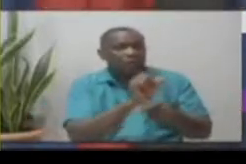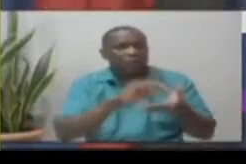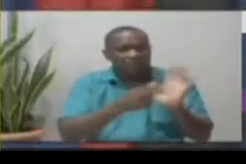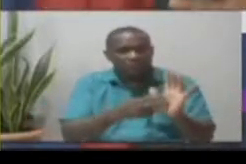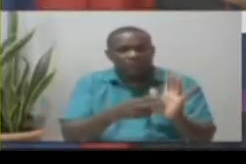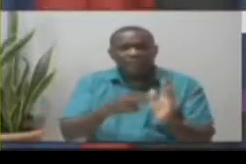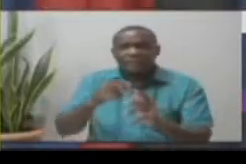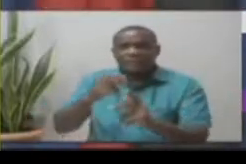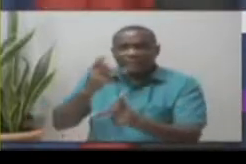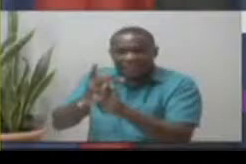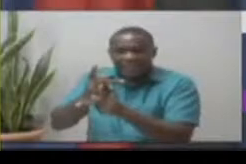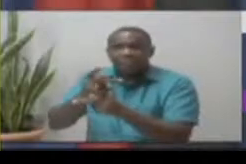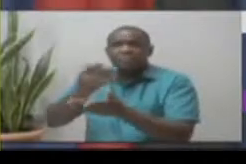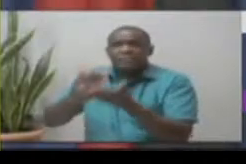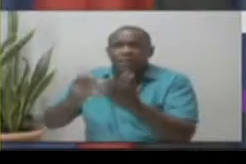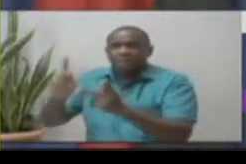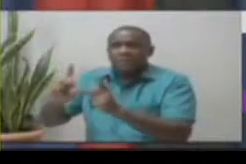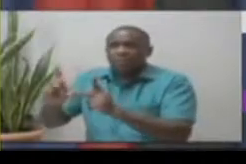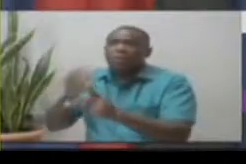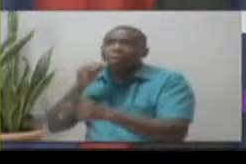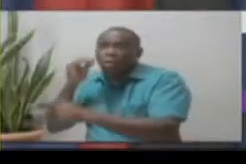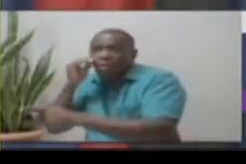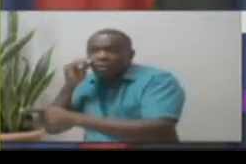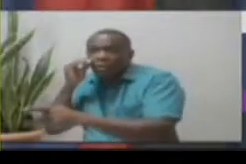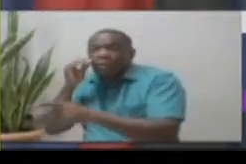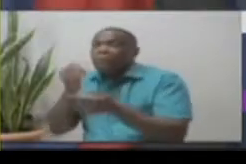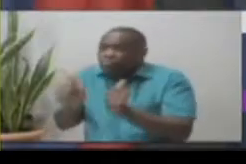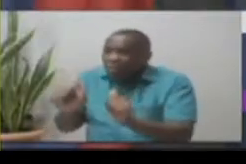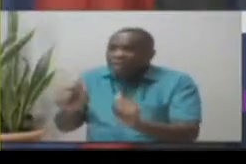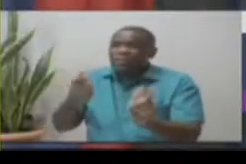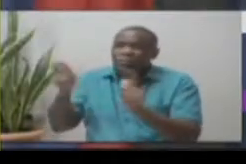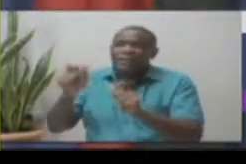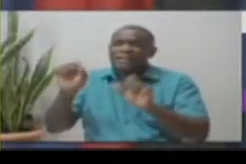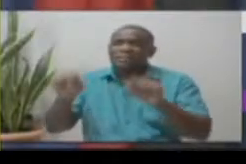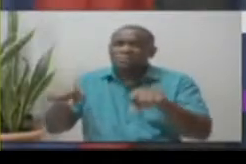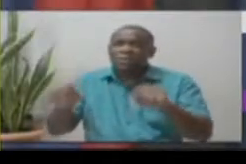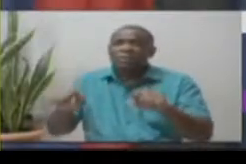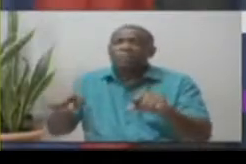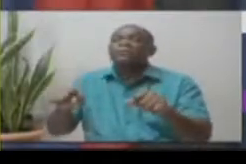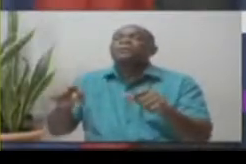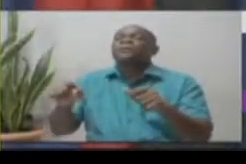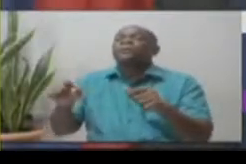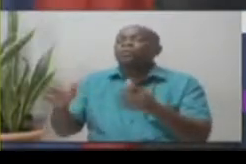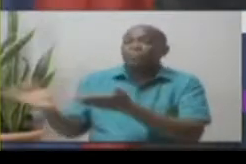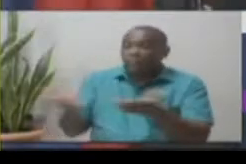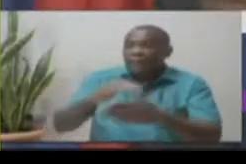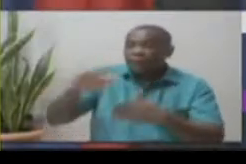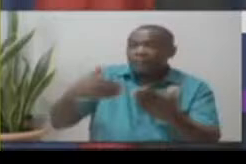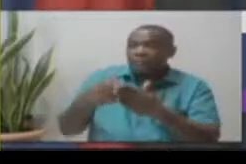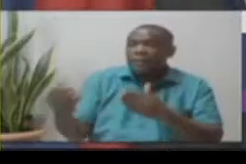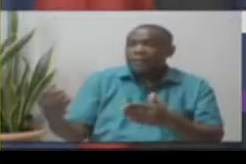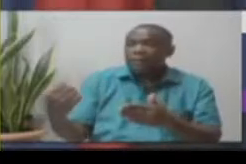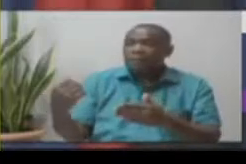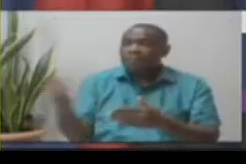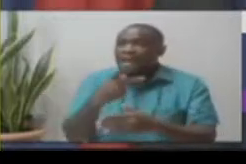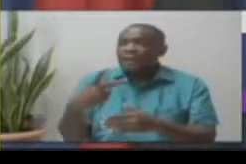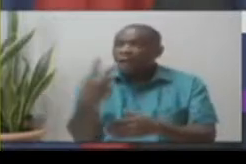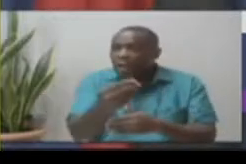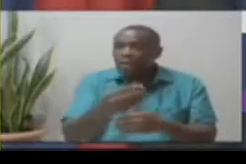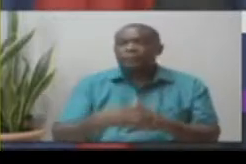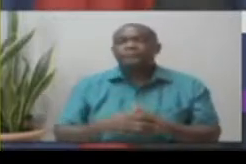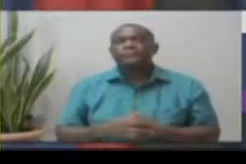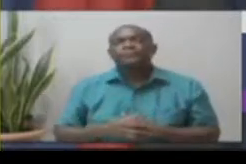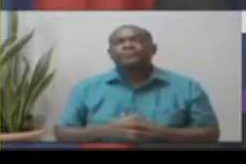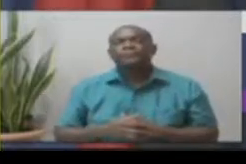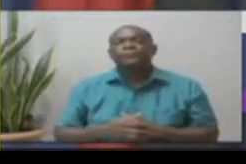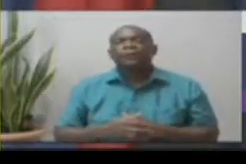them back out as quickly as possible. But we don't want to do what has been done, which is to open up too fast,